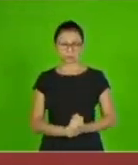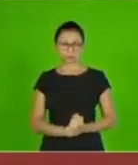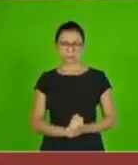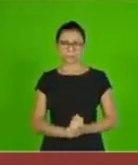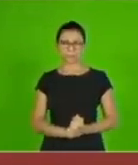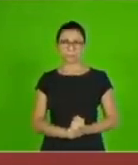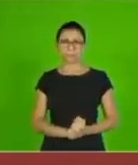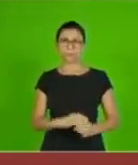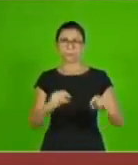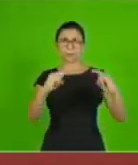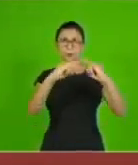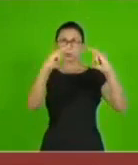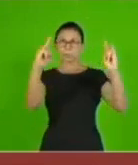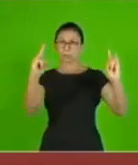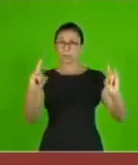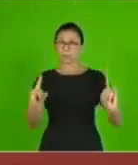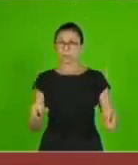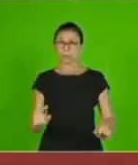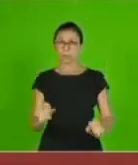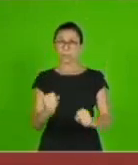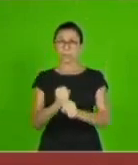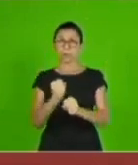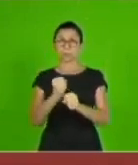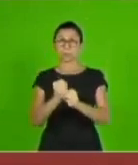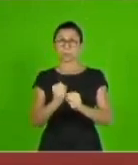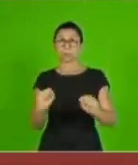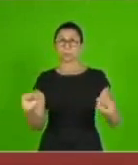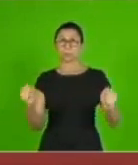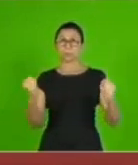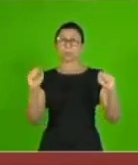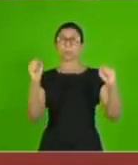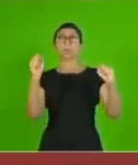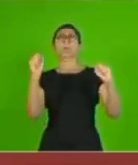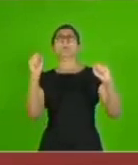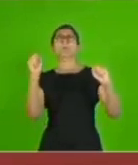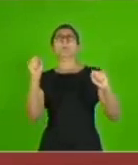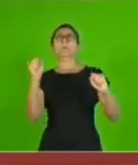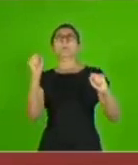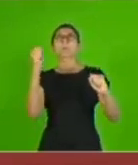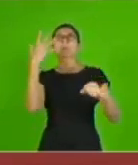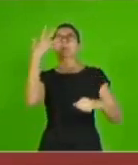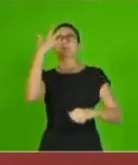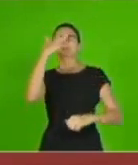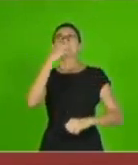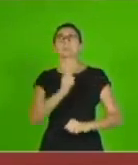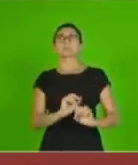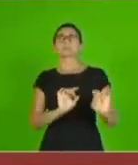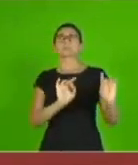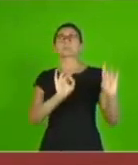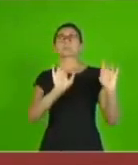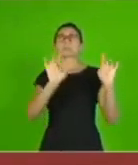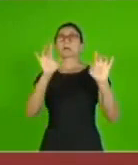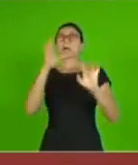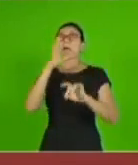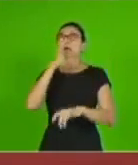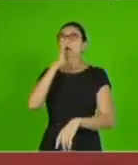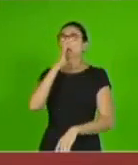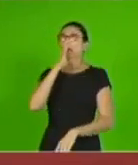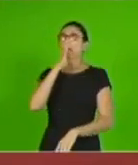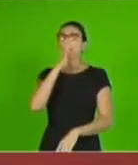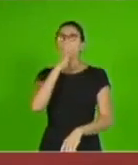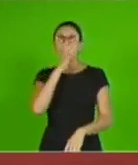they were all constructions that were monumental. If anyone knows a little bit about history and